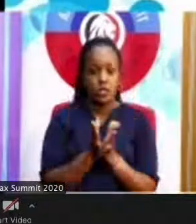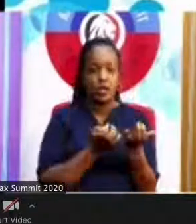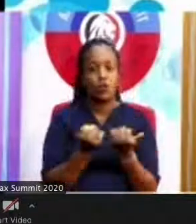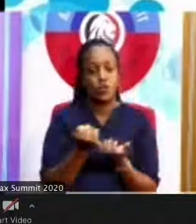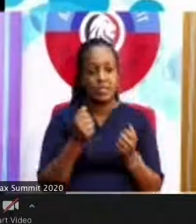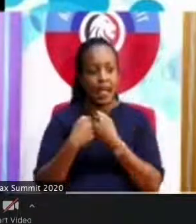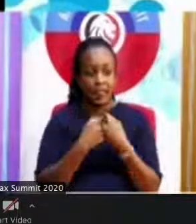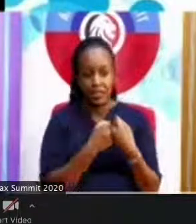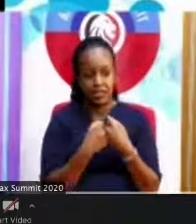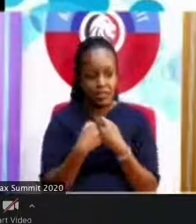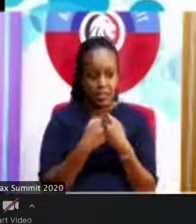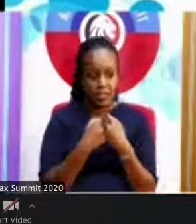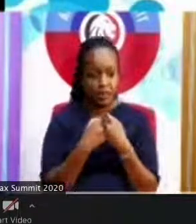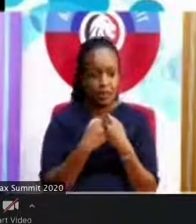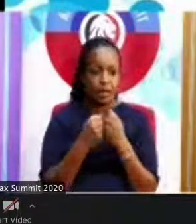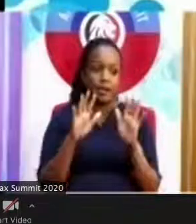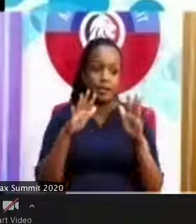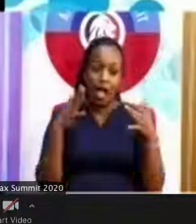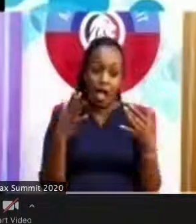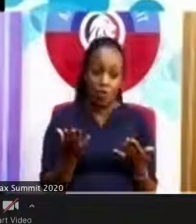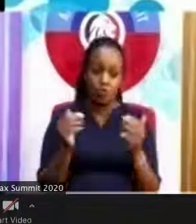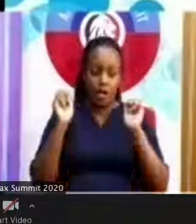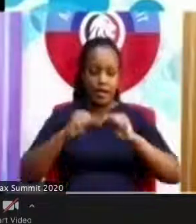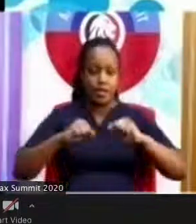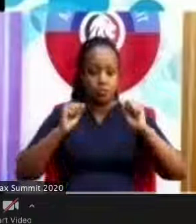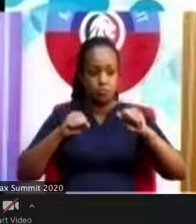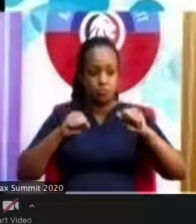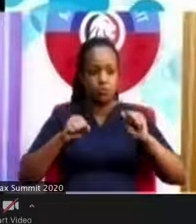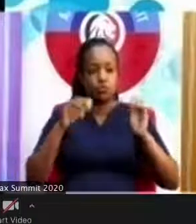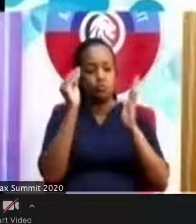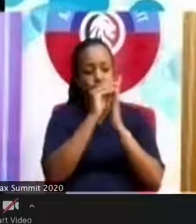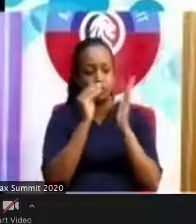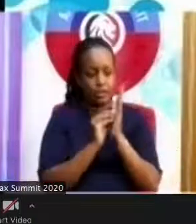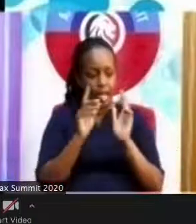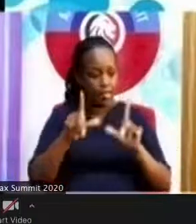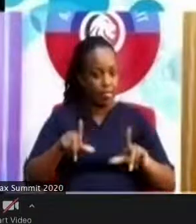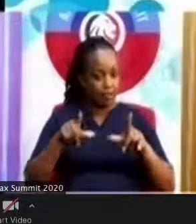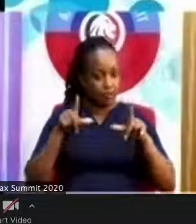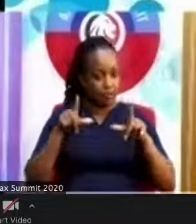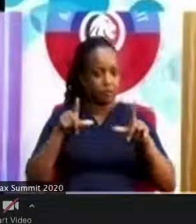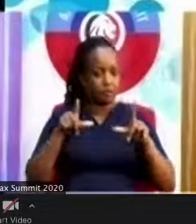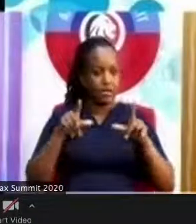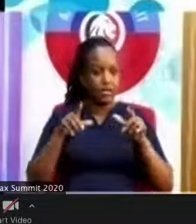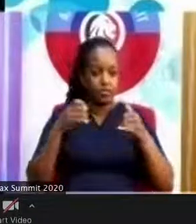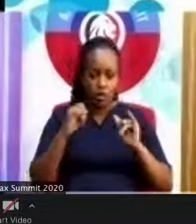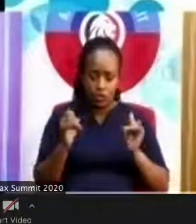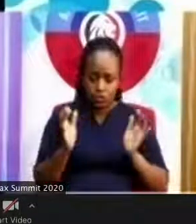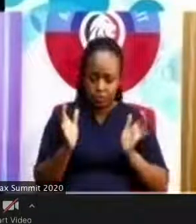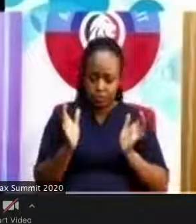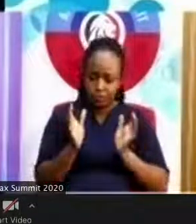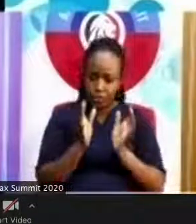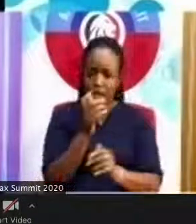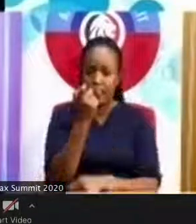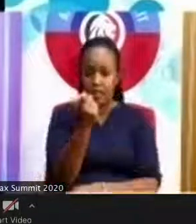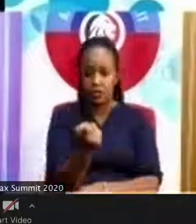Howbeit, we were able to hold the line and push it a little bit by about 2%.